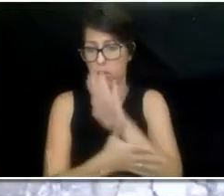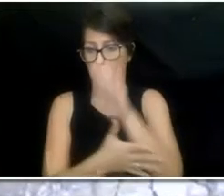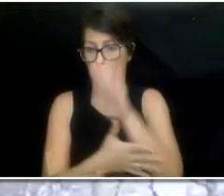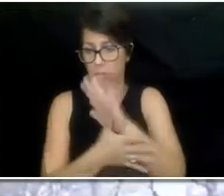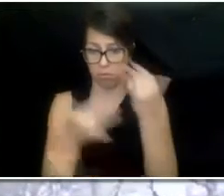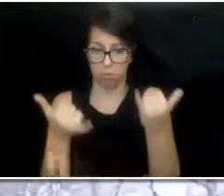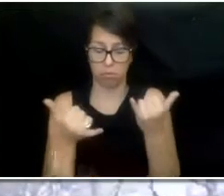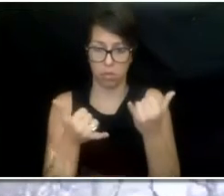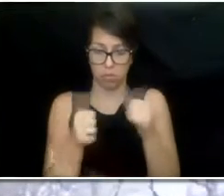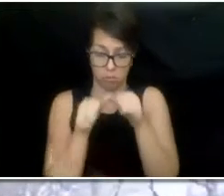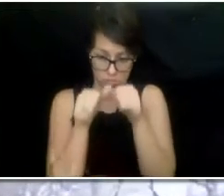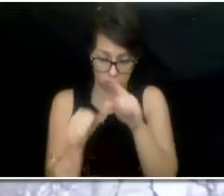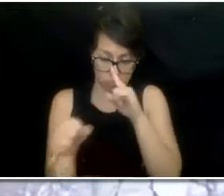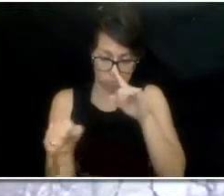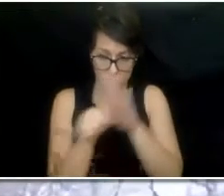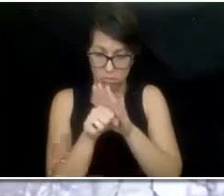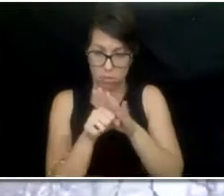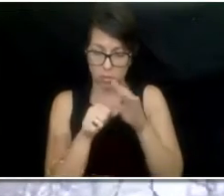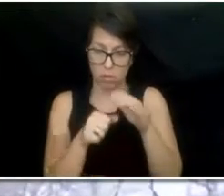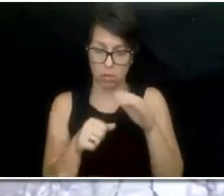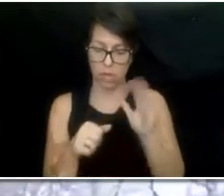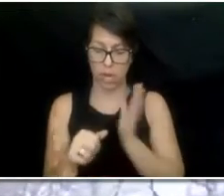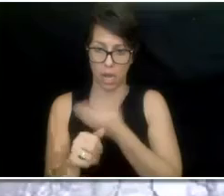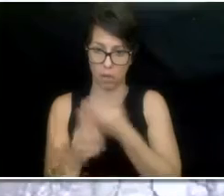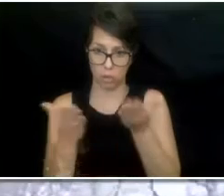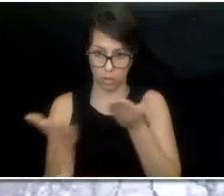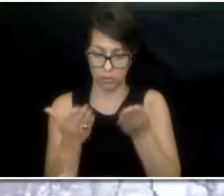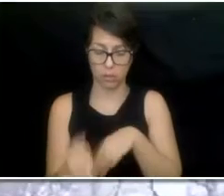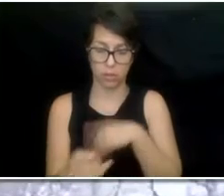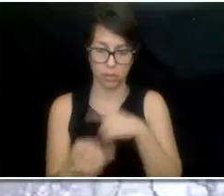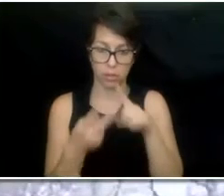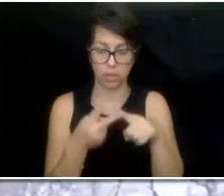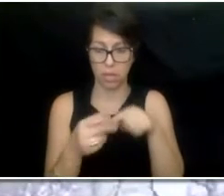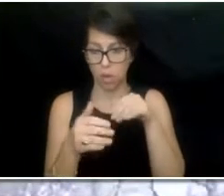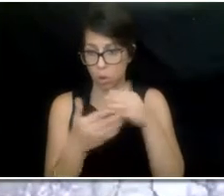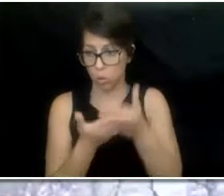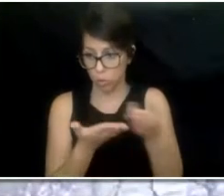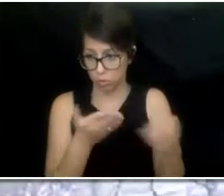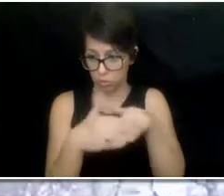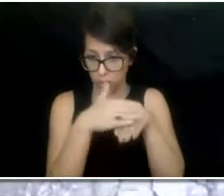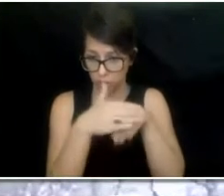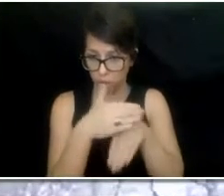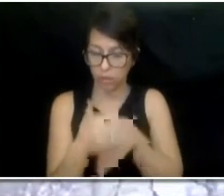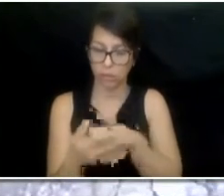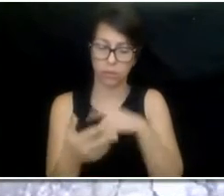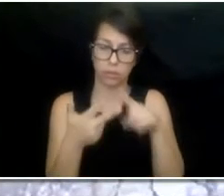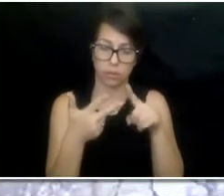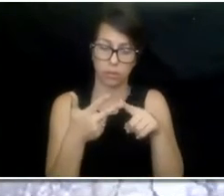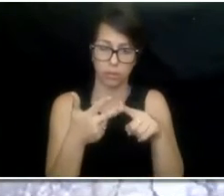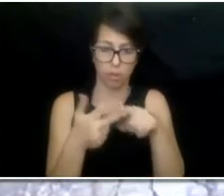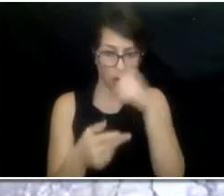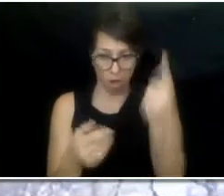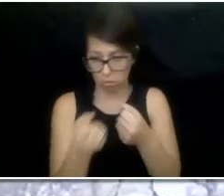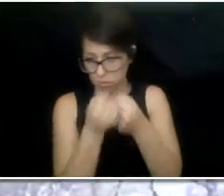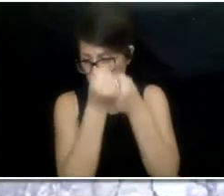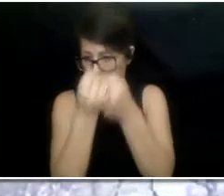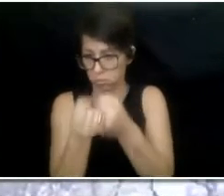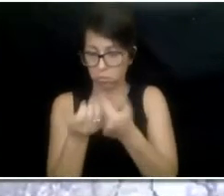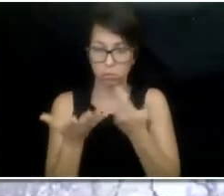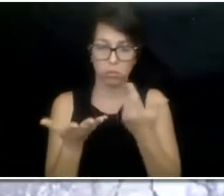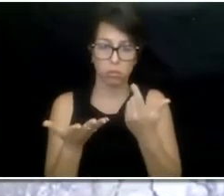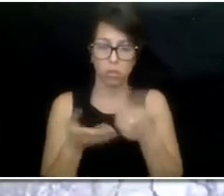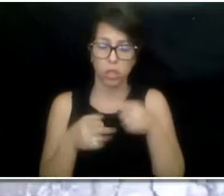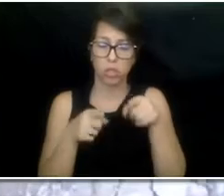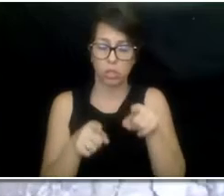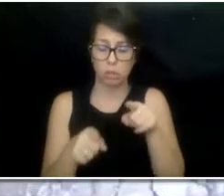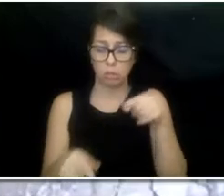variety of steps to provide services to survivors engage with providers collaborate across the agency and